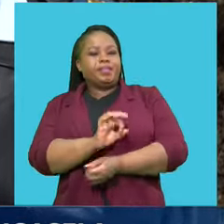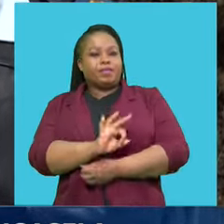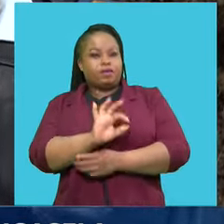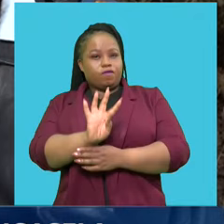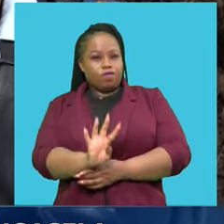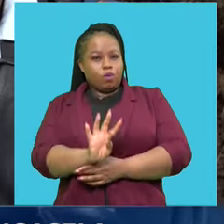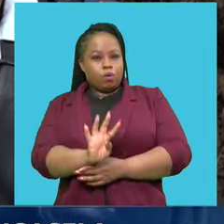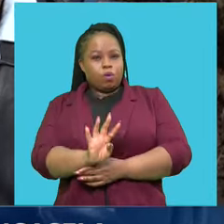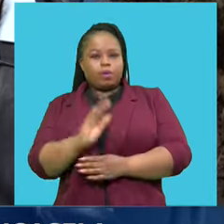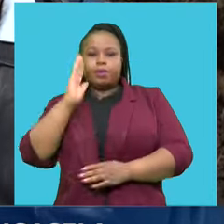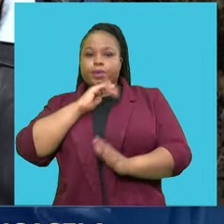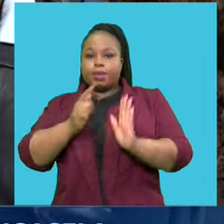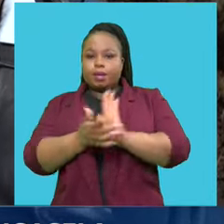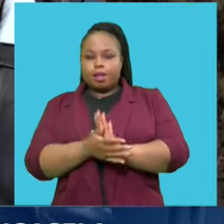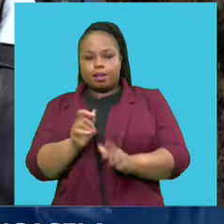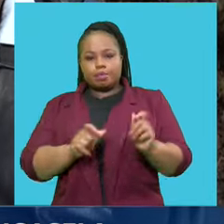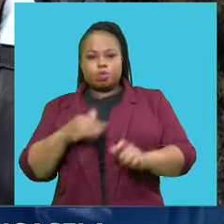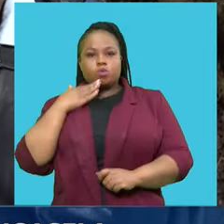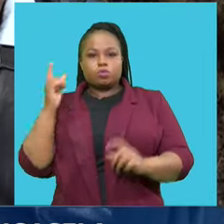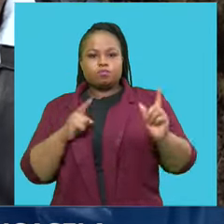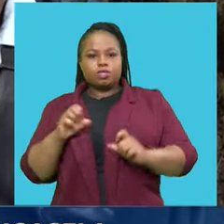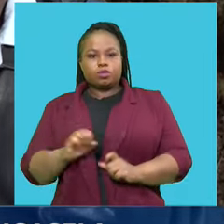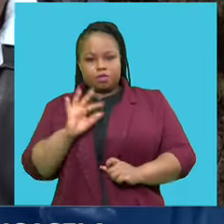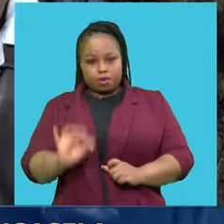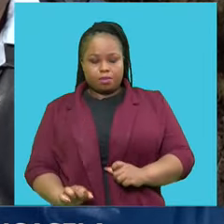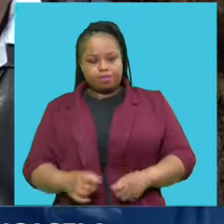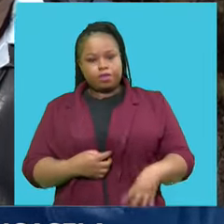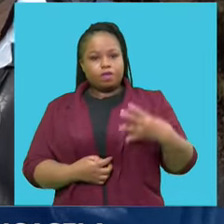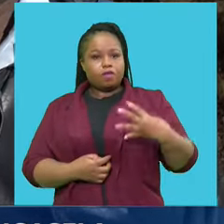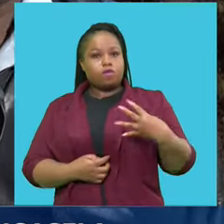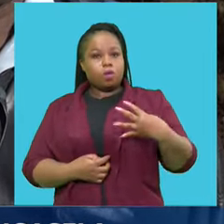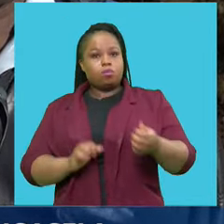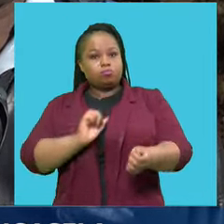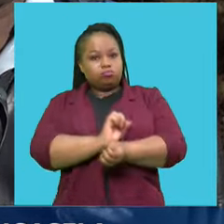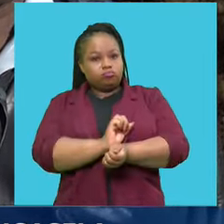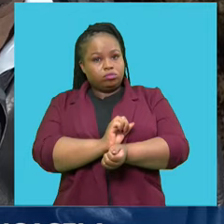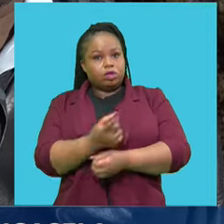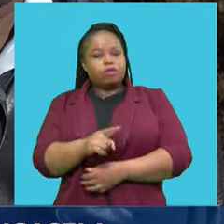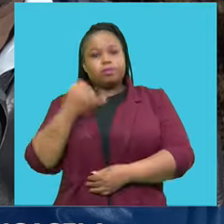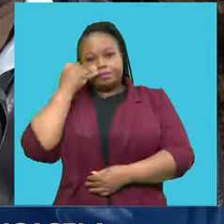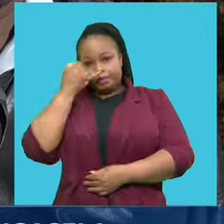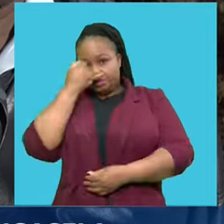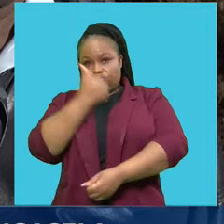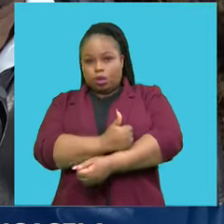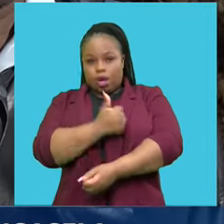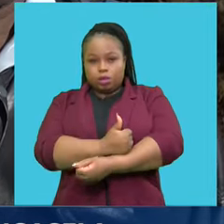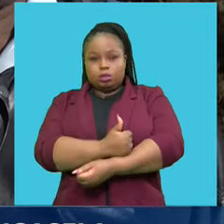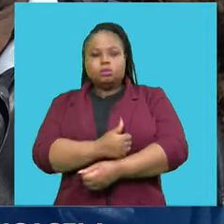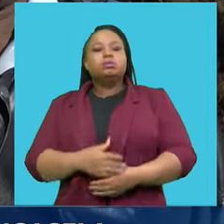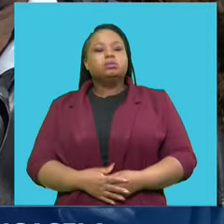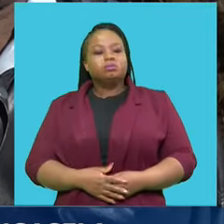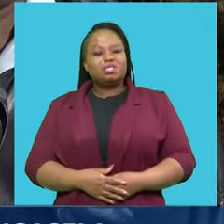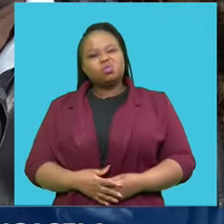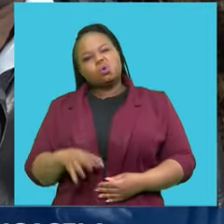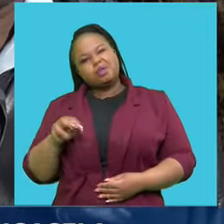34 illegal immigrants. Four people were arrested for drugs, you know, hardcore drugs, you know,